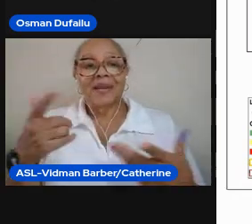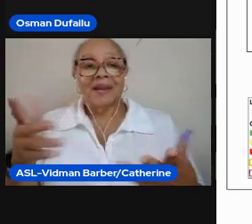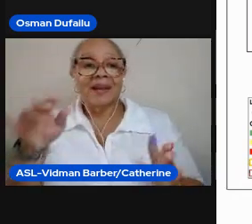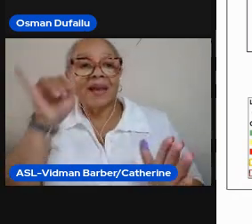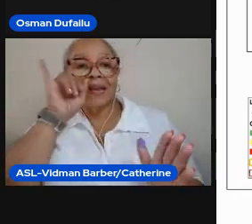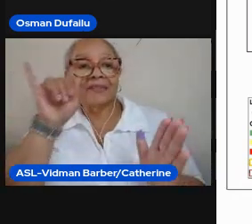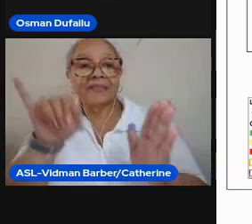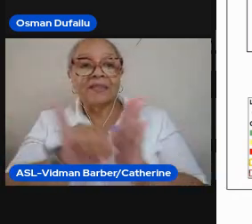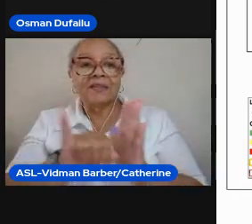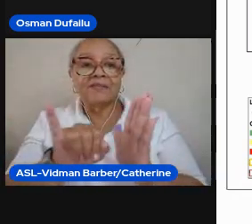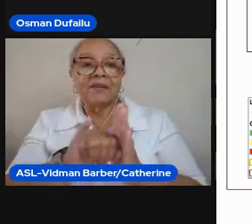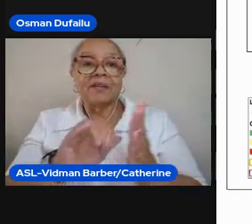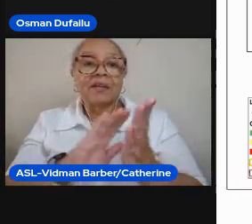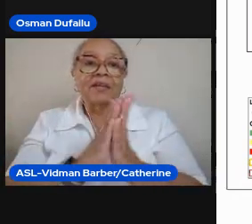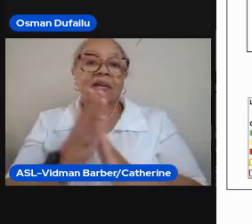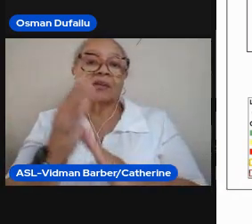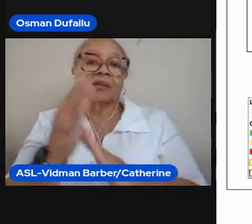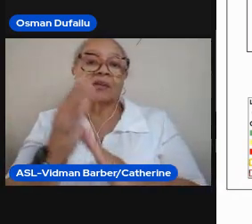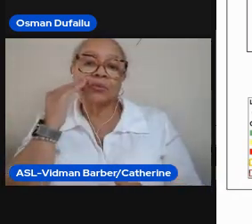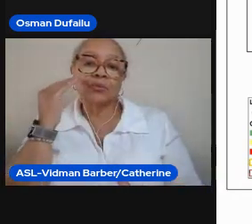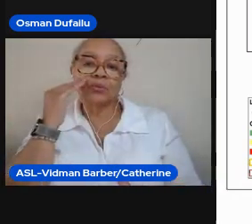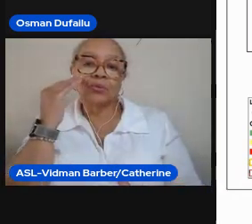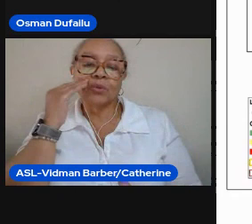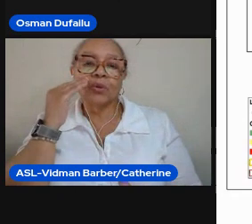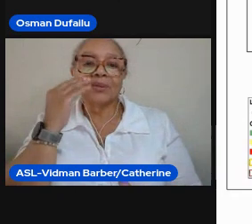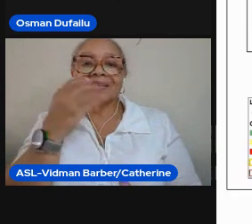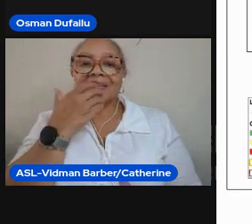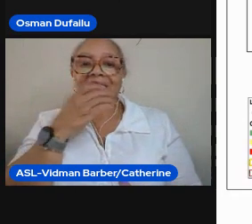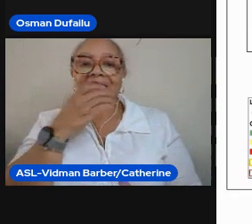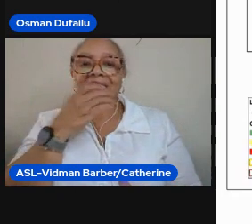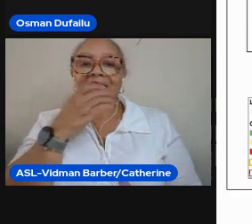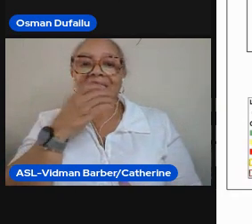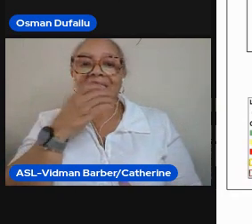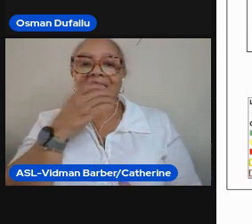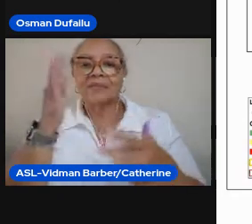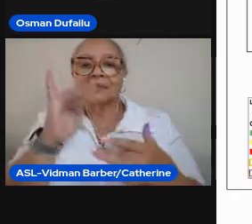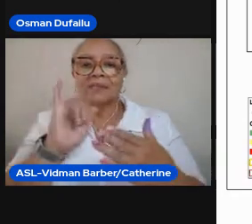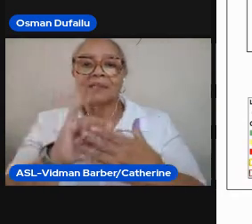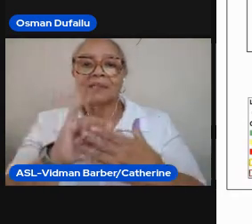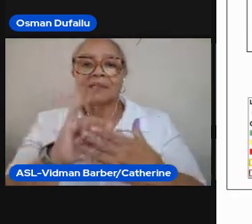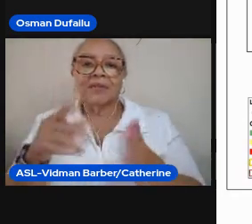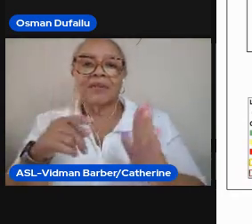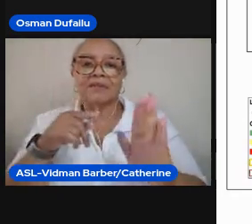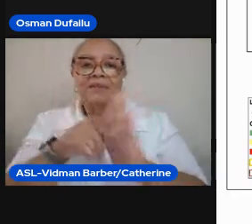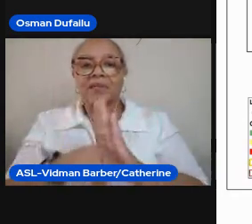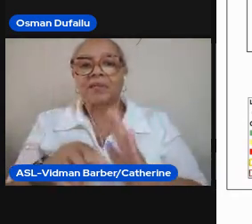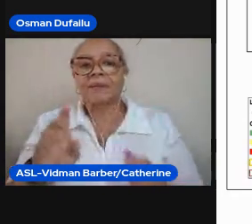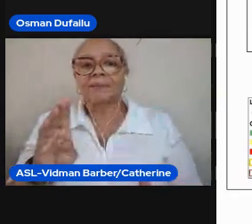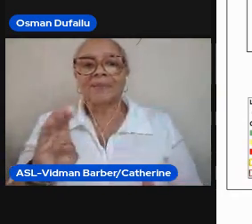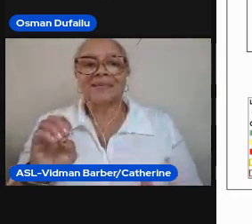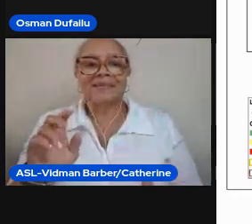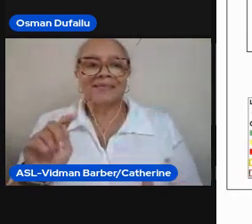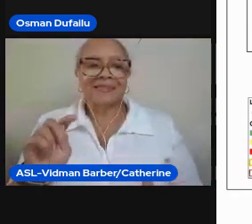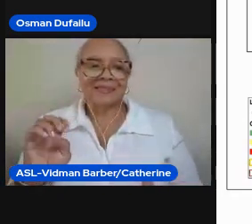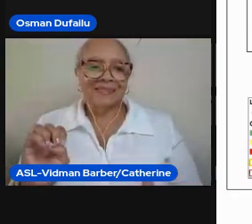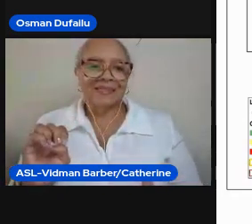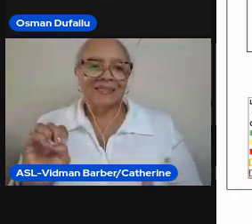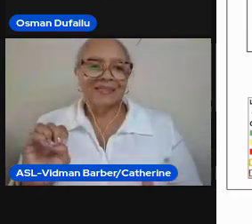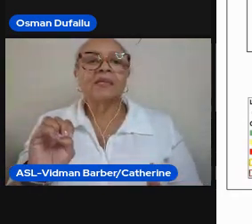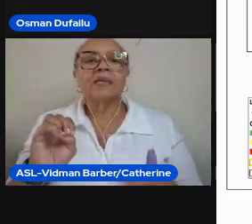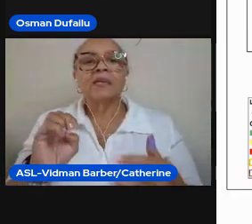I got to know that the heat-related disease that had killed BT was actually